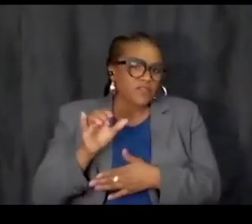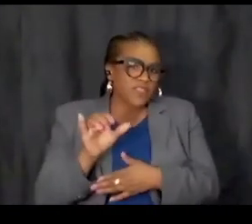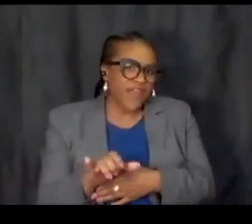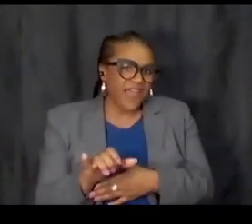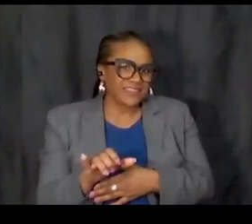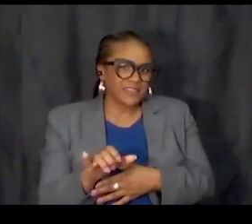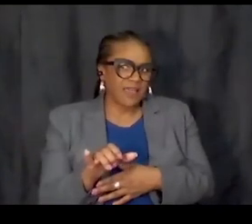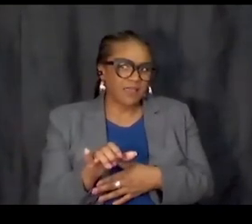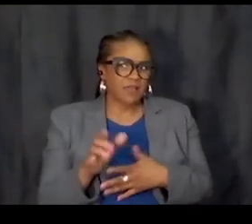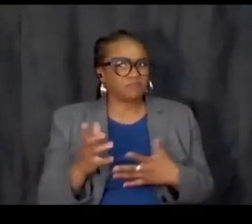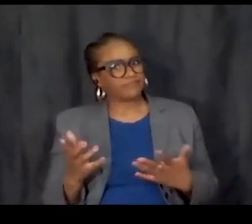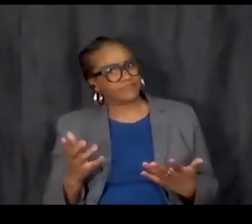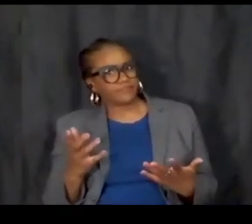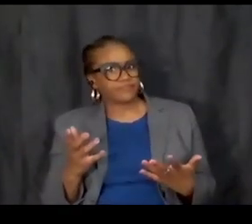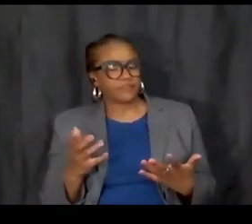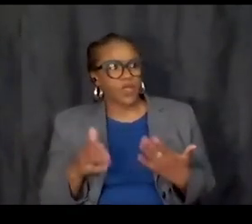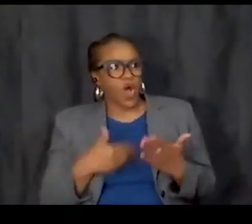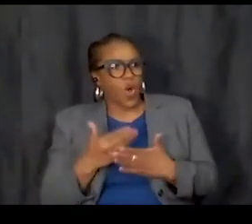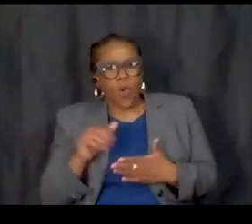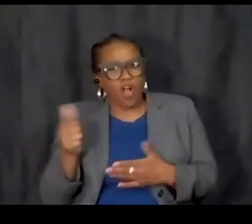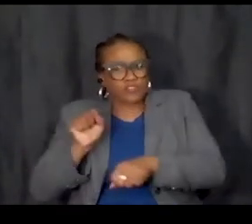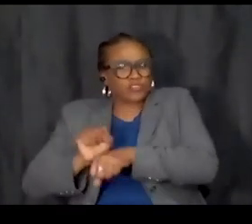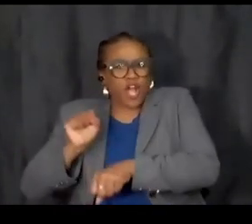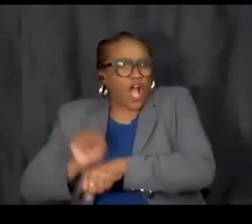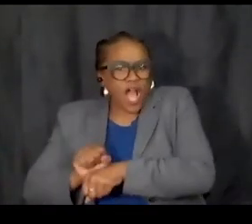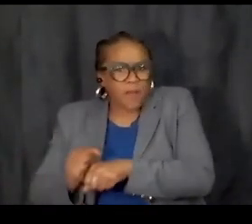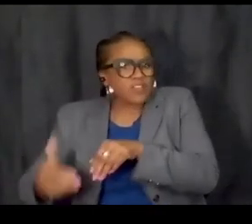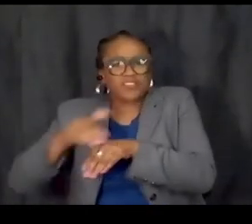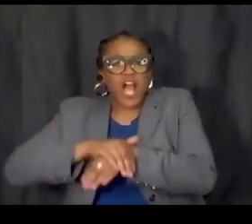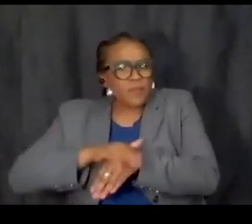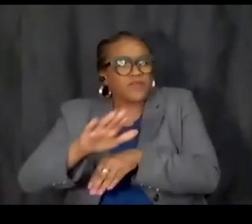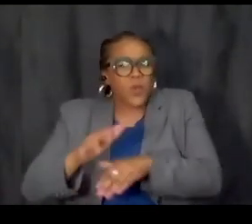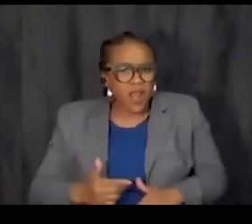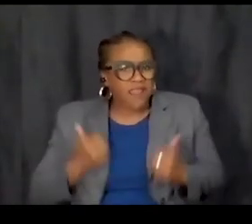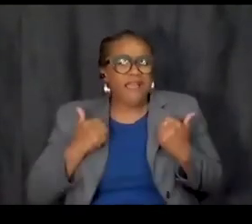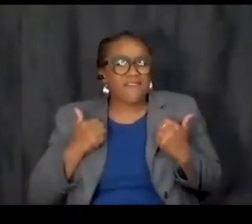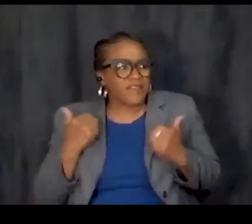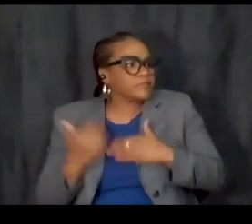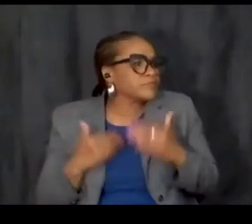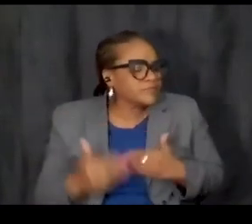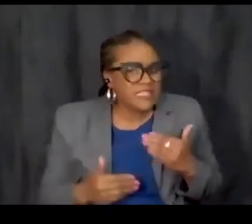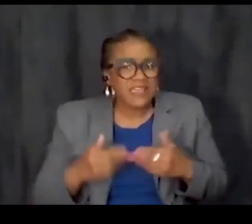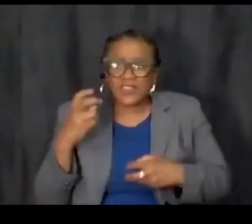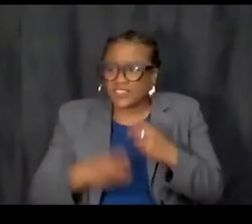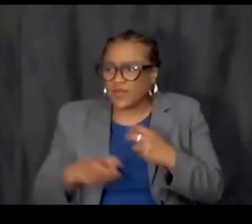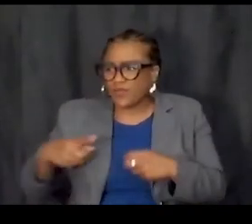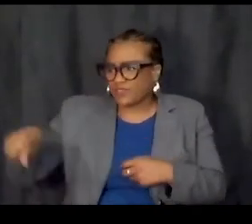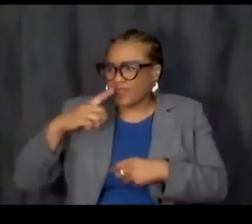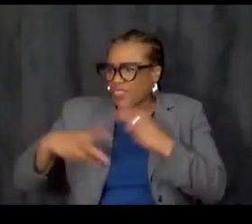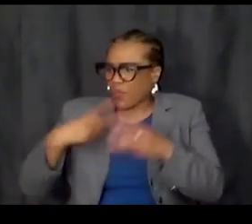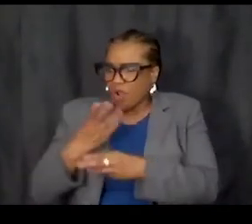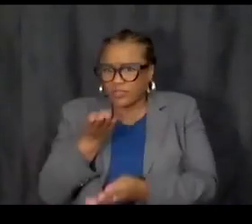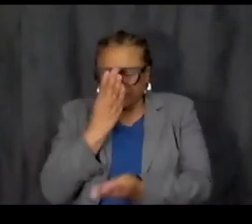a whole other job on top of what you live in your life and the difficulties that society places in front of you as a disabled person, as a